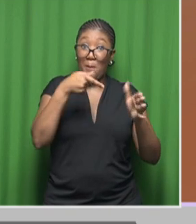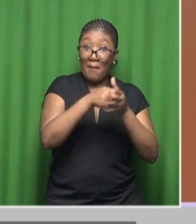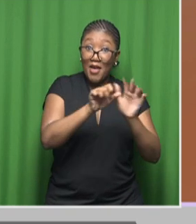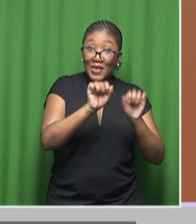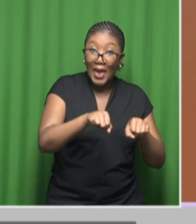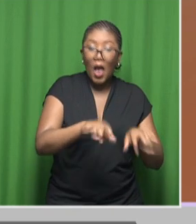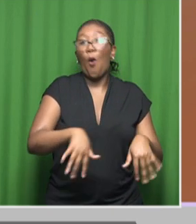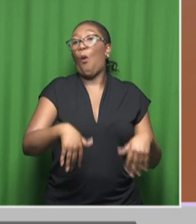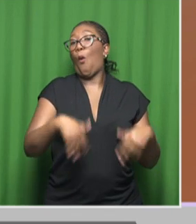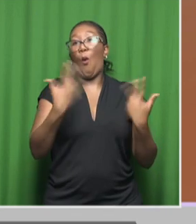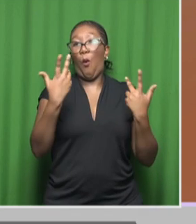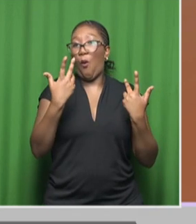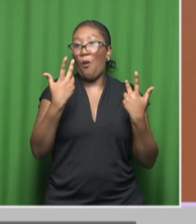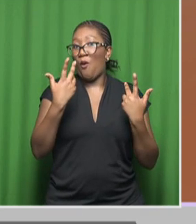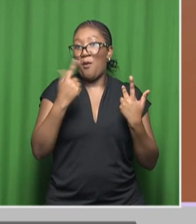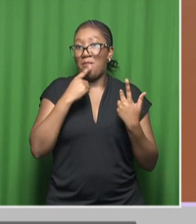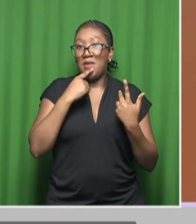grow it. You know, so